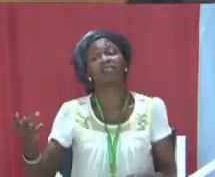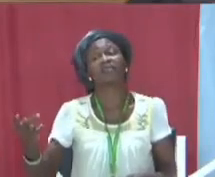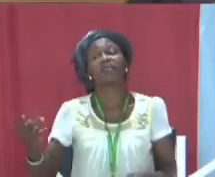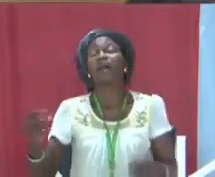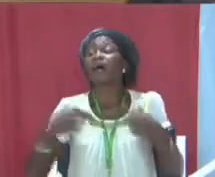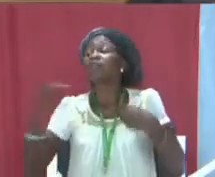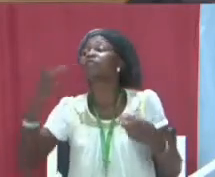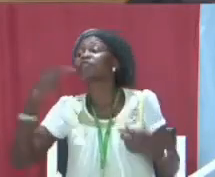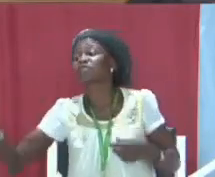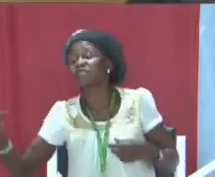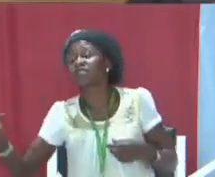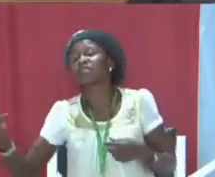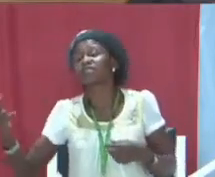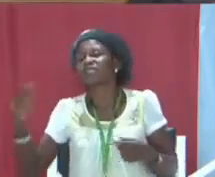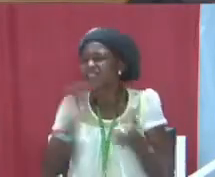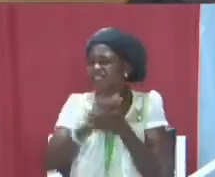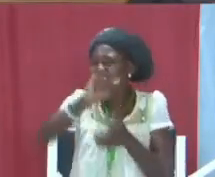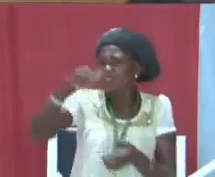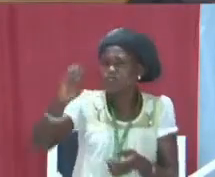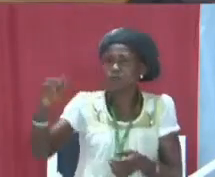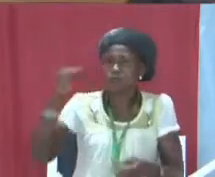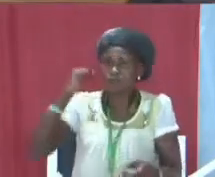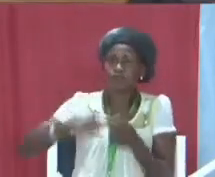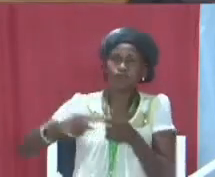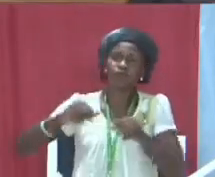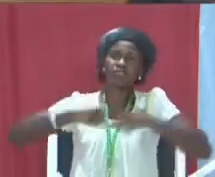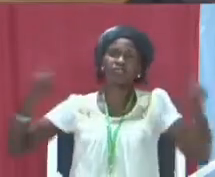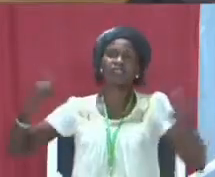Have you seen that Job refused to deny me?